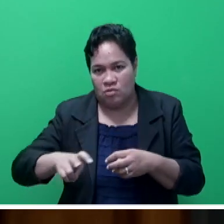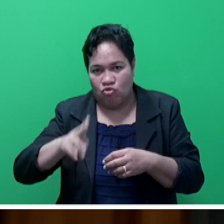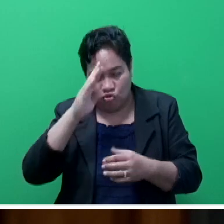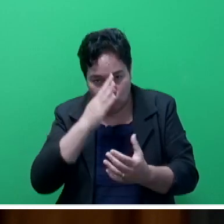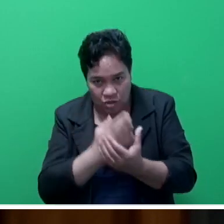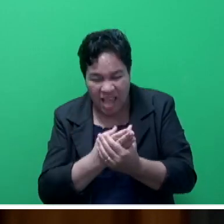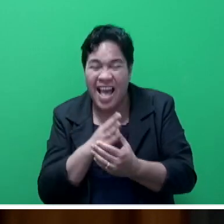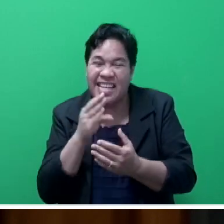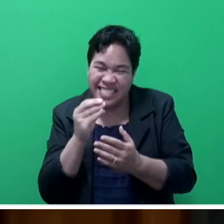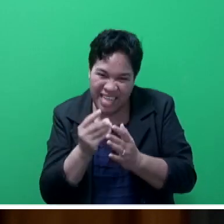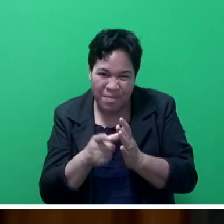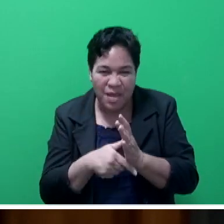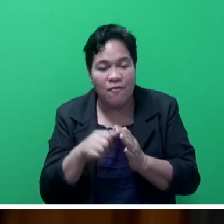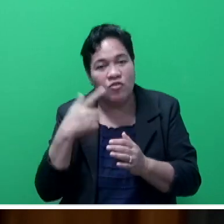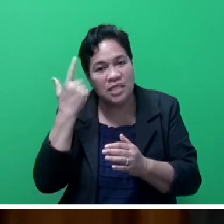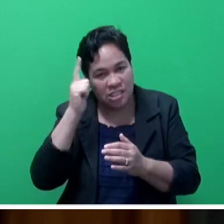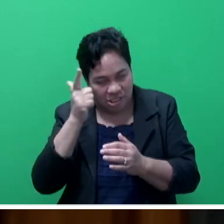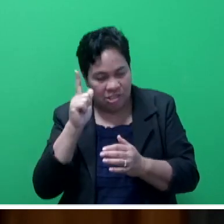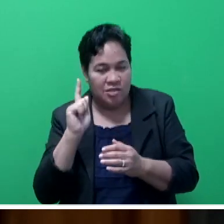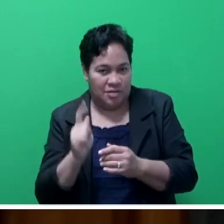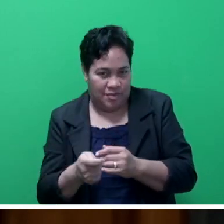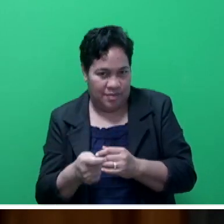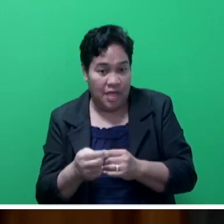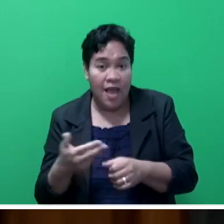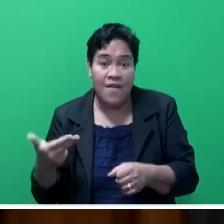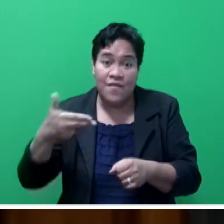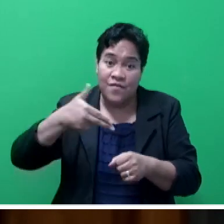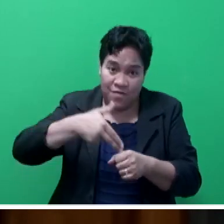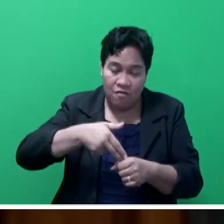and sometimes it is used for teachers as well. The fuel and the other